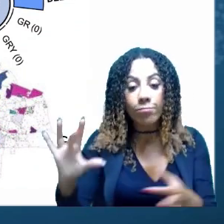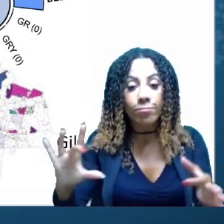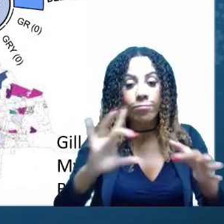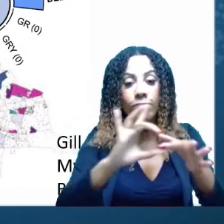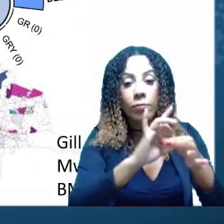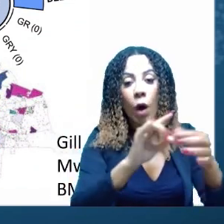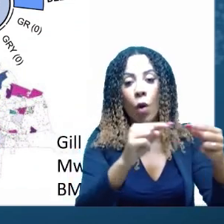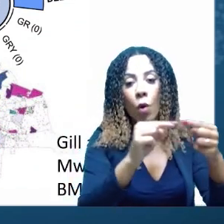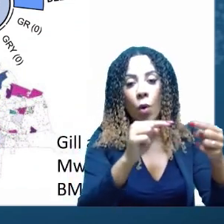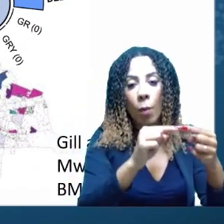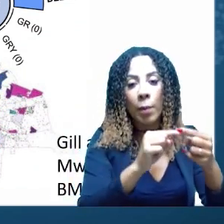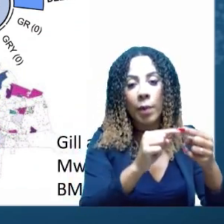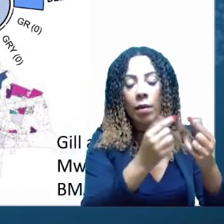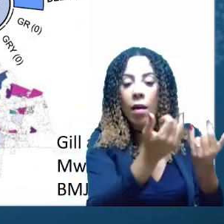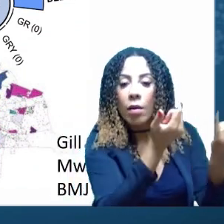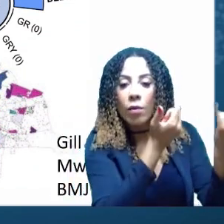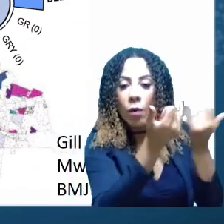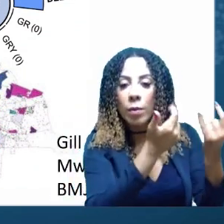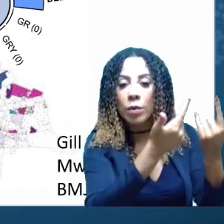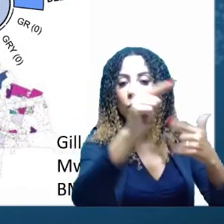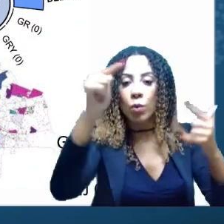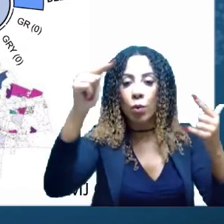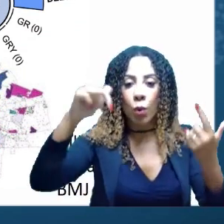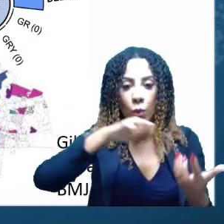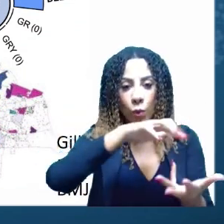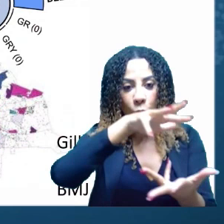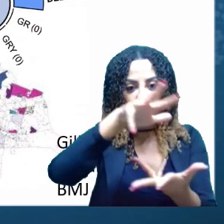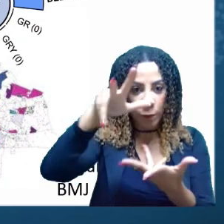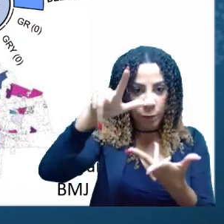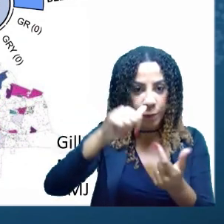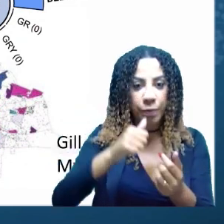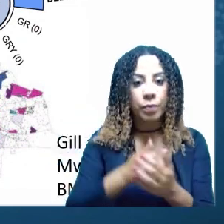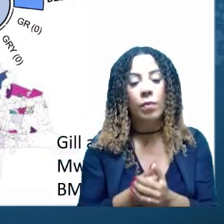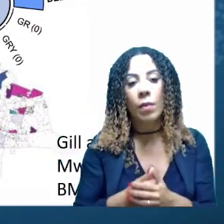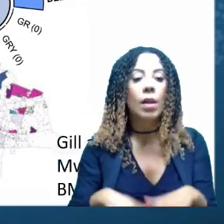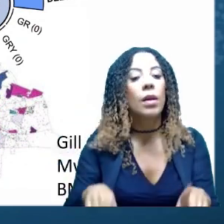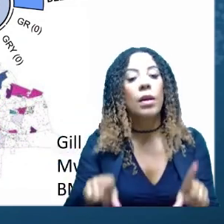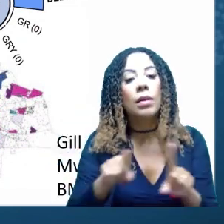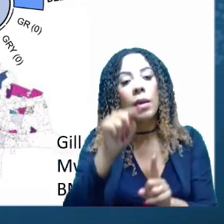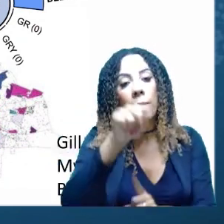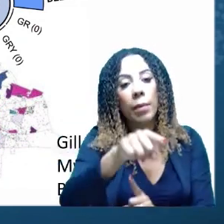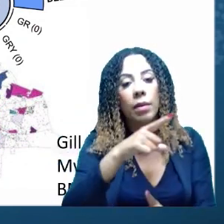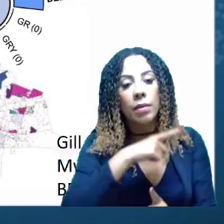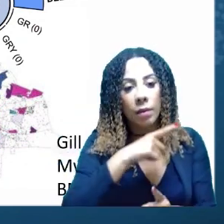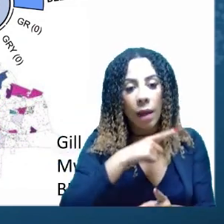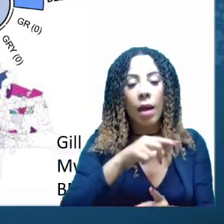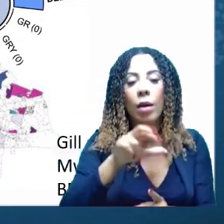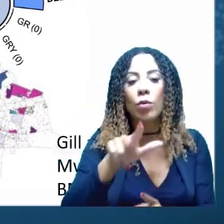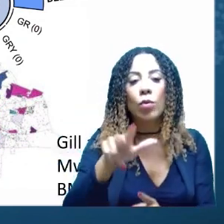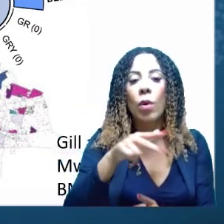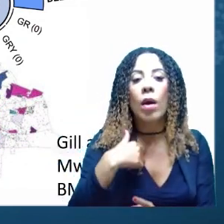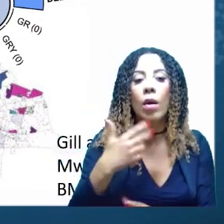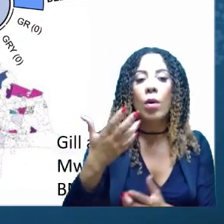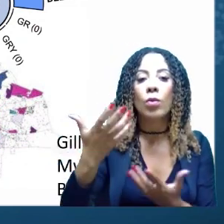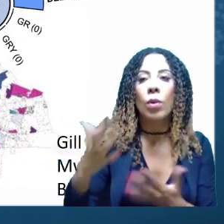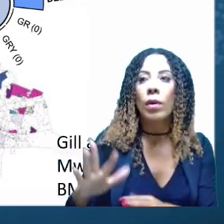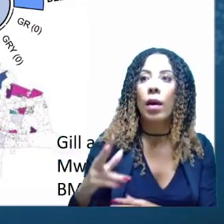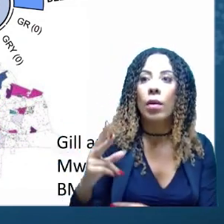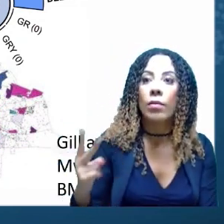the BMJ. I have to say, not that I want to blow my horn, but this was the most widely cited paper in my